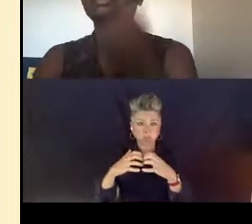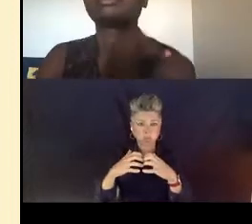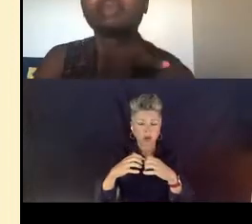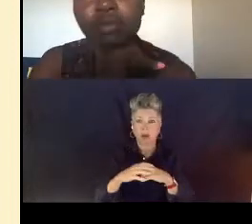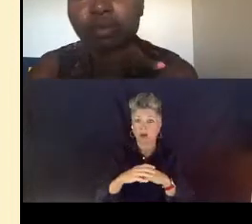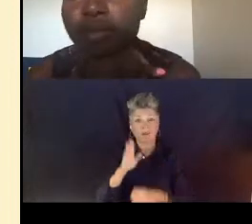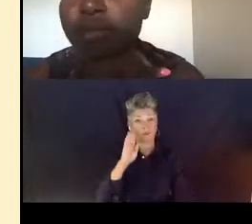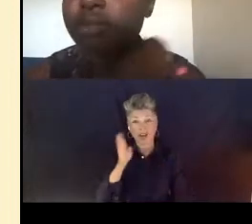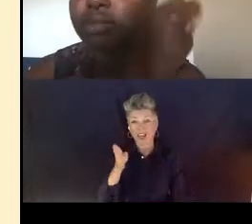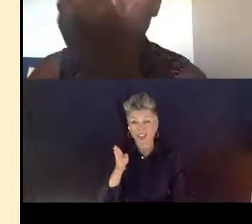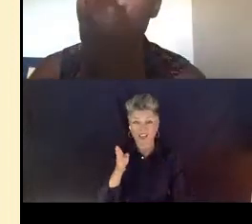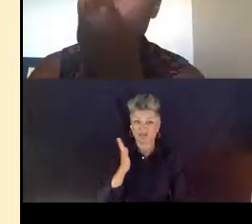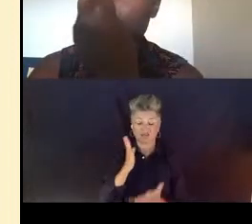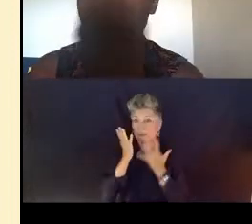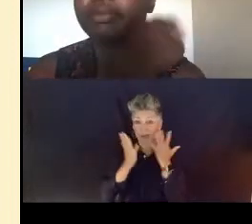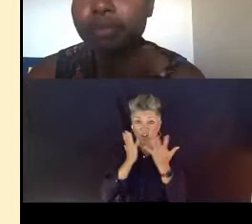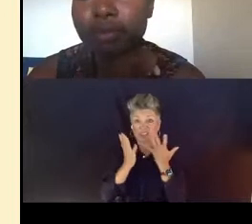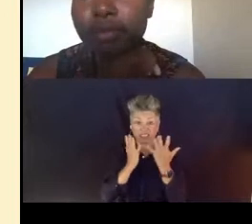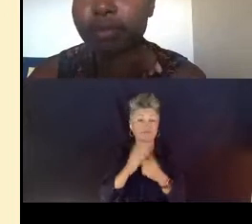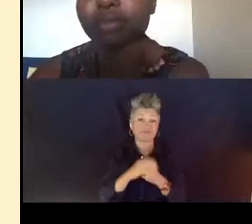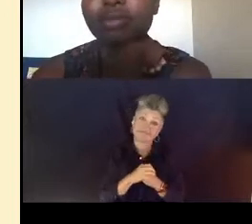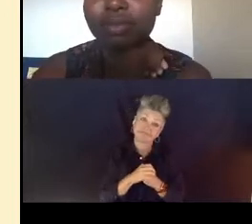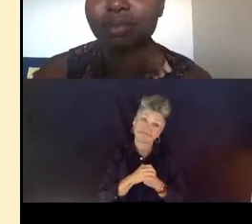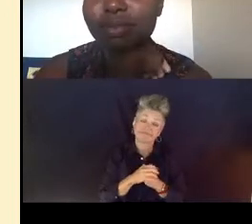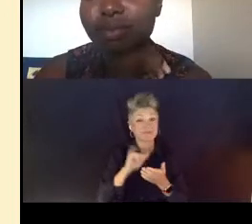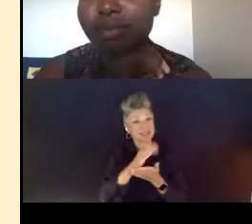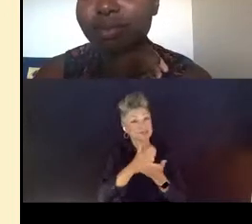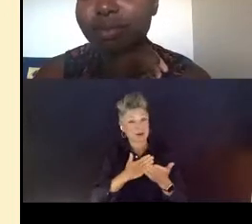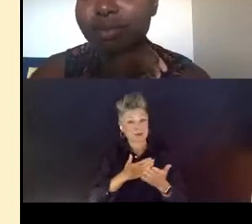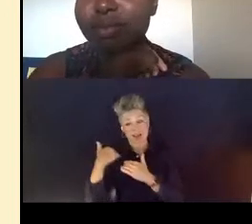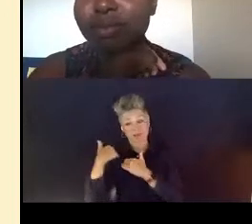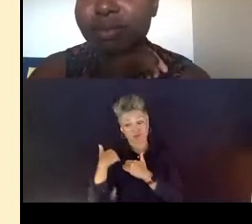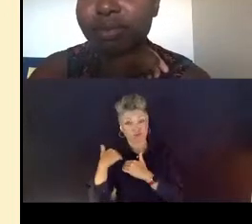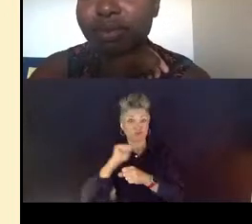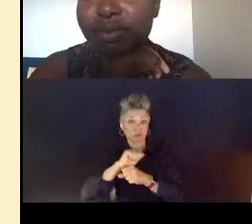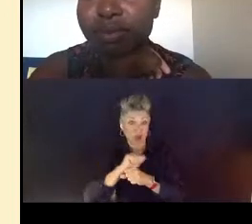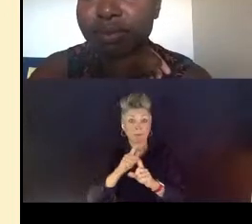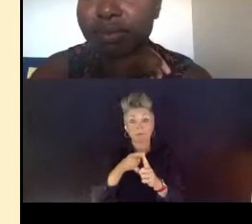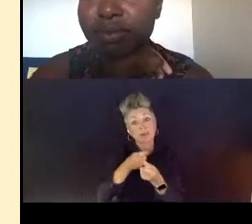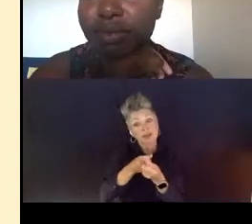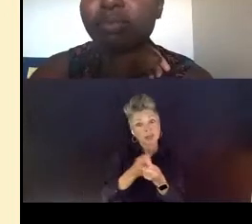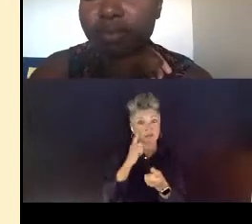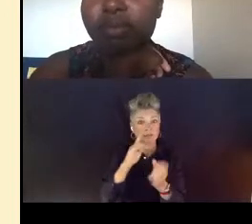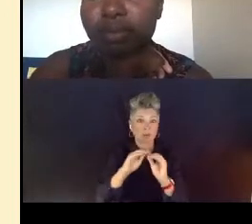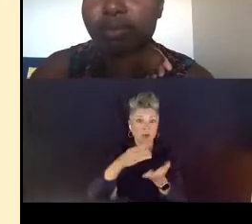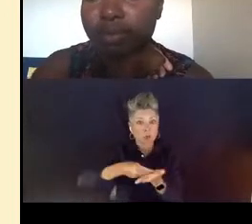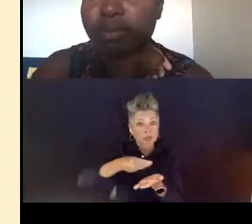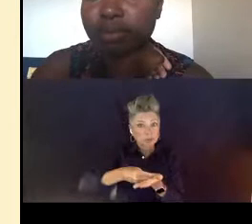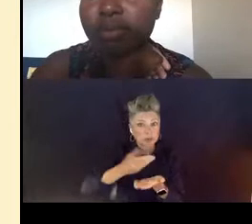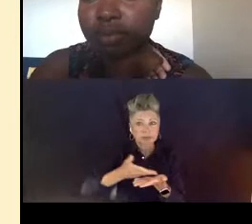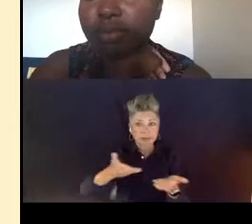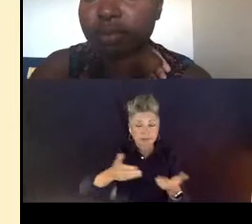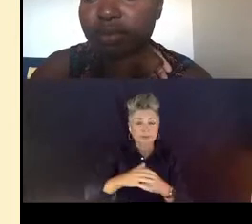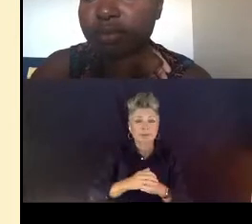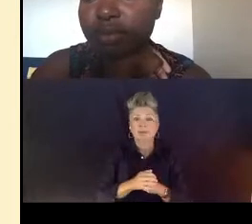Frankly, embarrassing, but that's part of my job to advocate for more resources. There